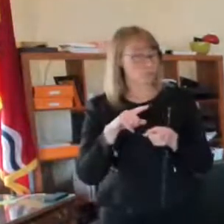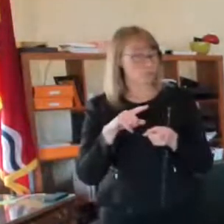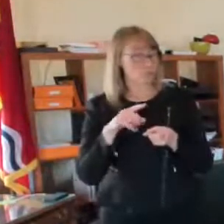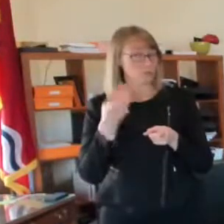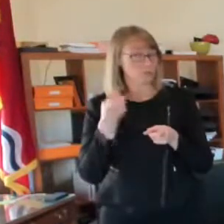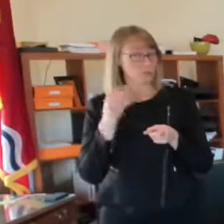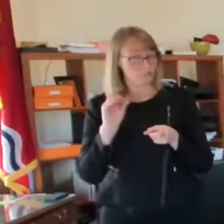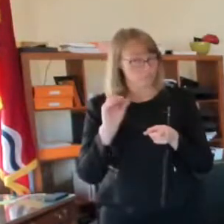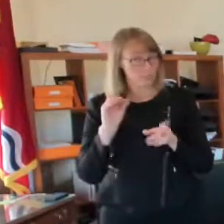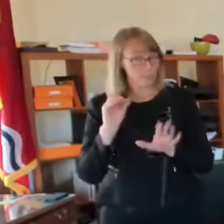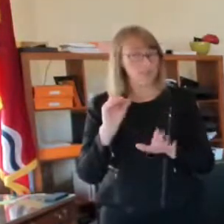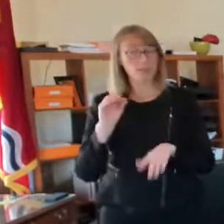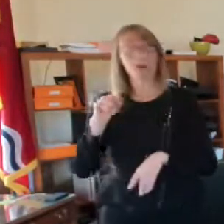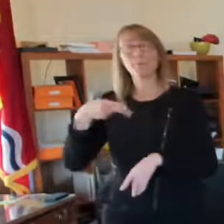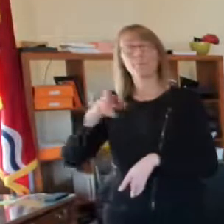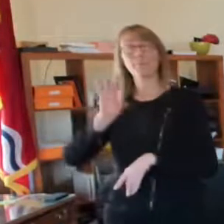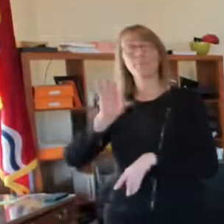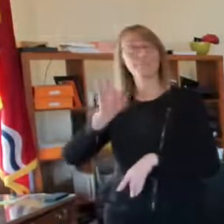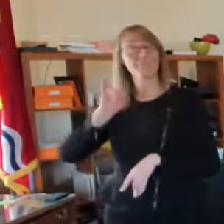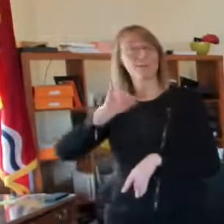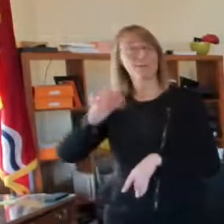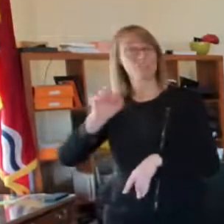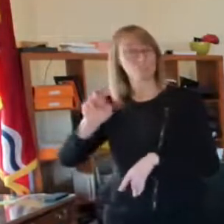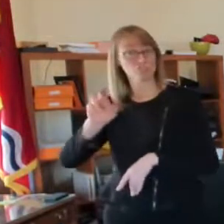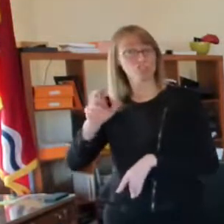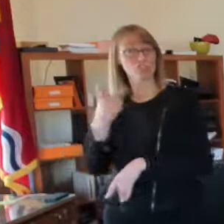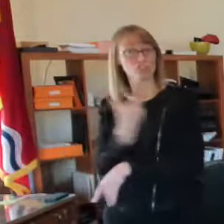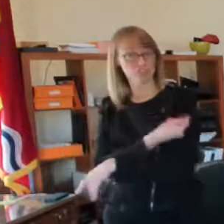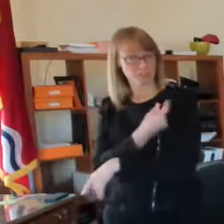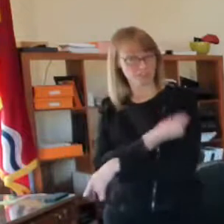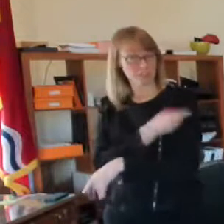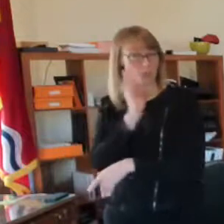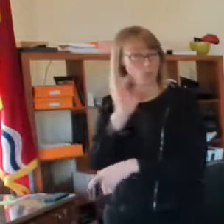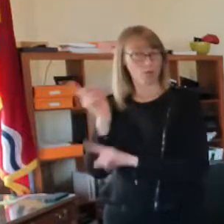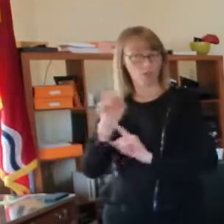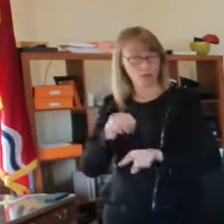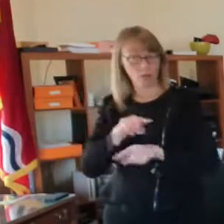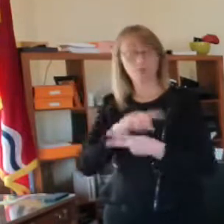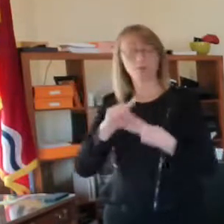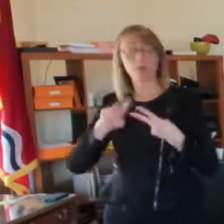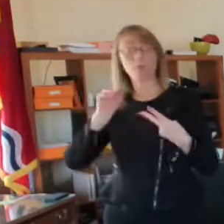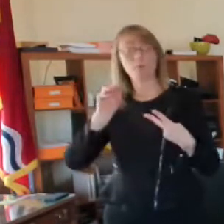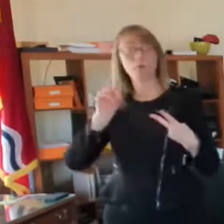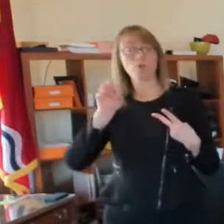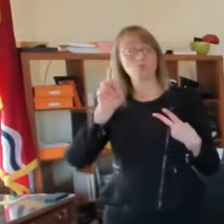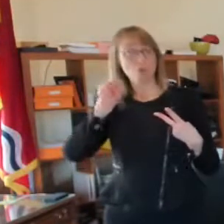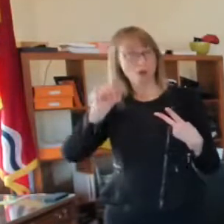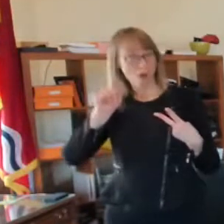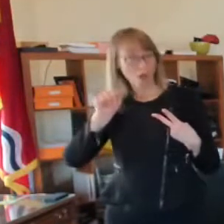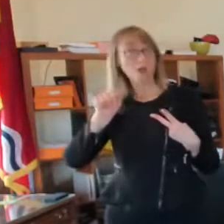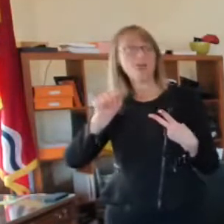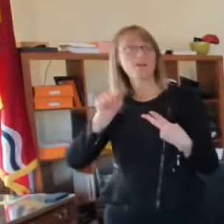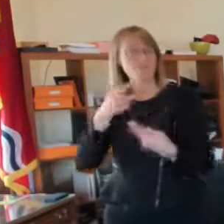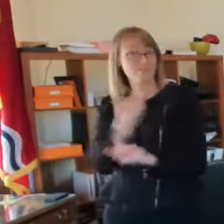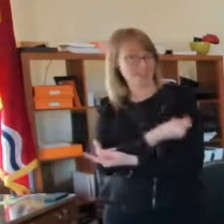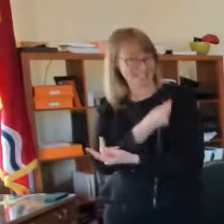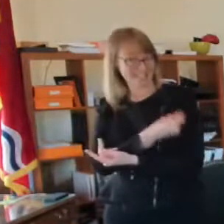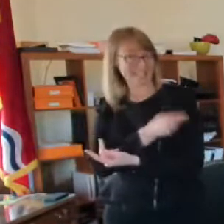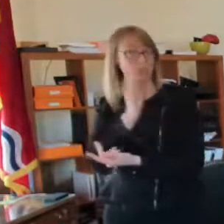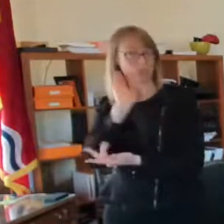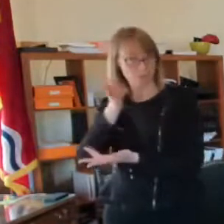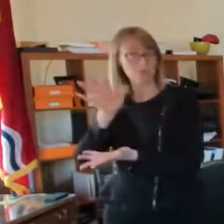the Pfizer vaccines were coming, and then 105,000 of the Moderna vaccines were coming, and then